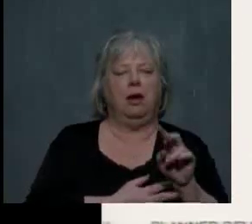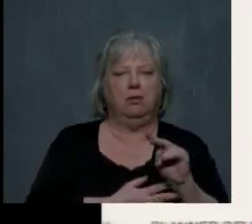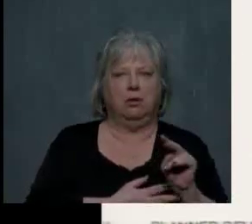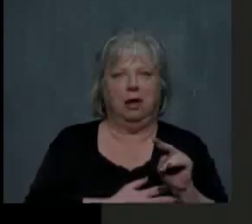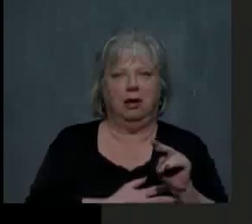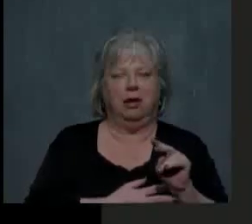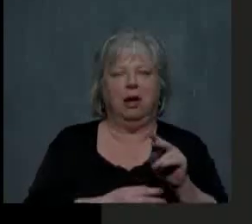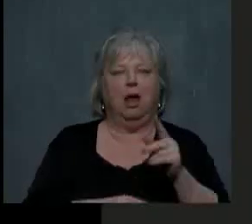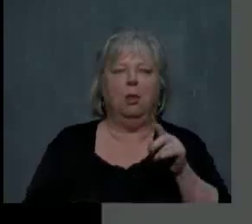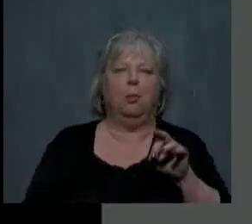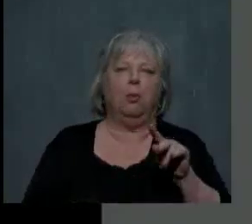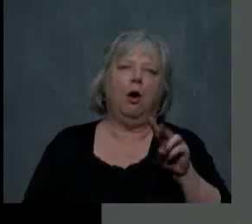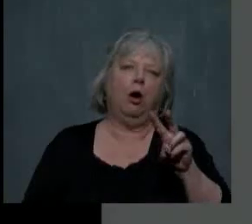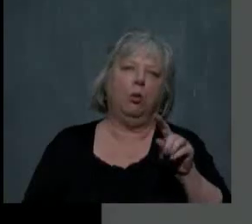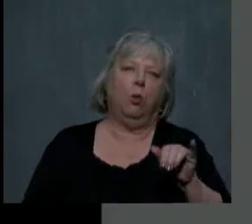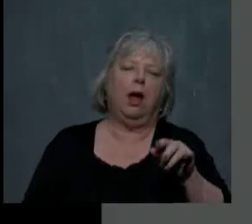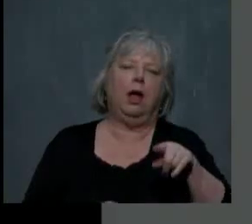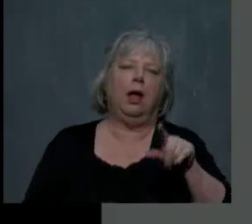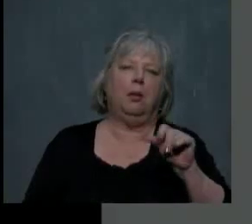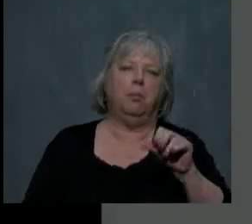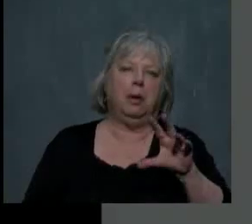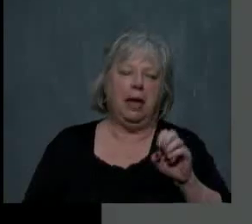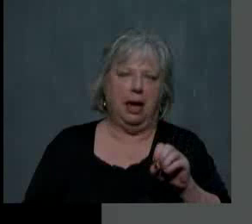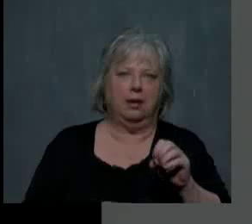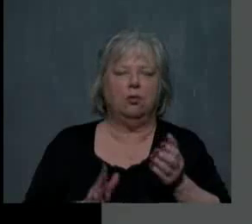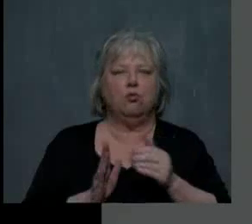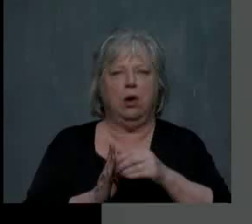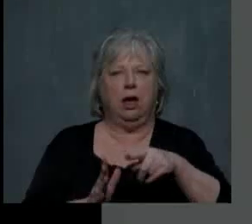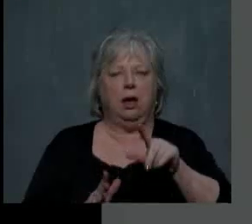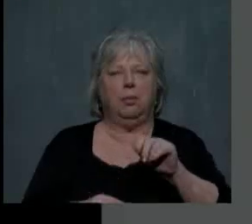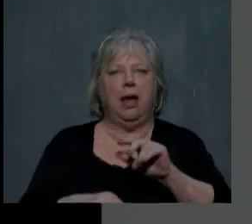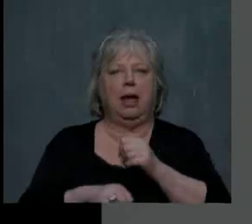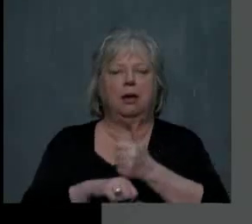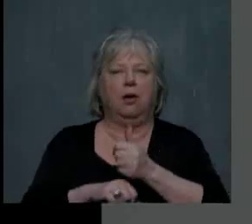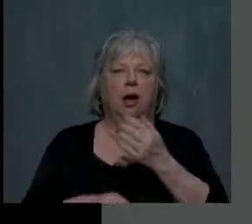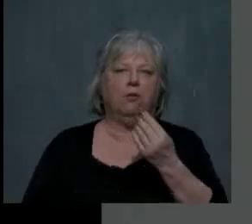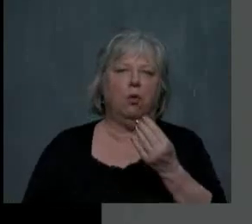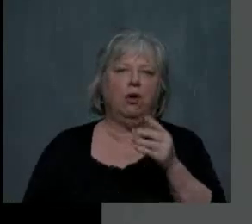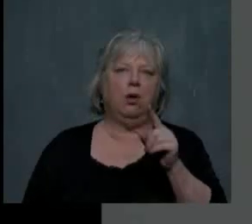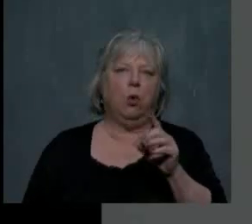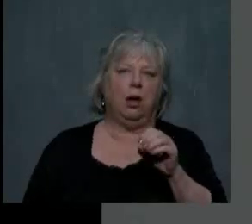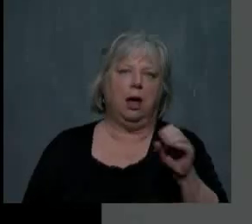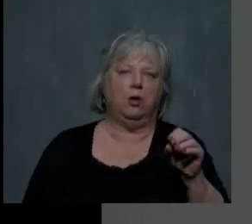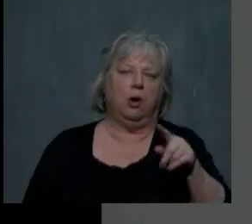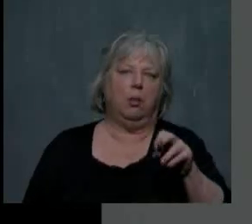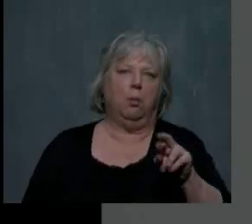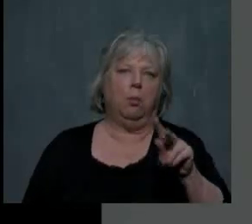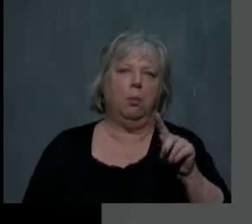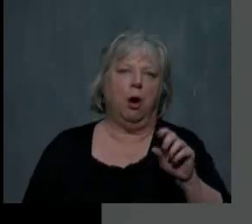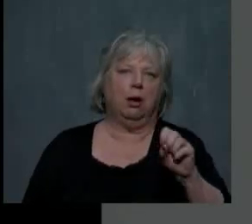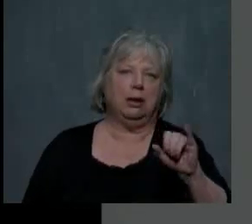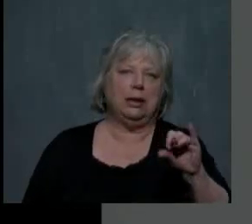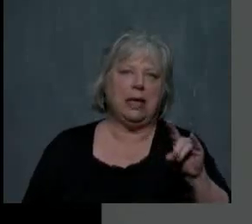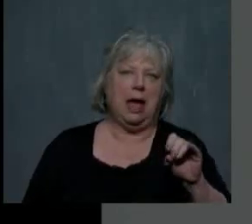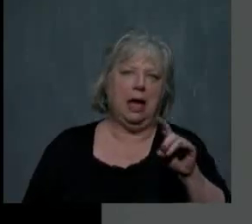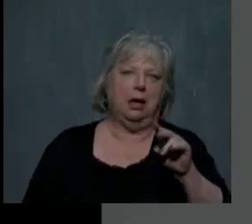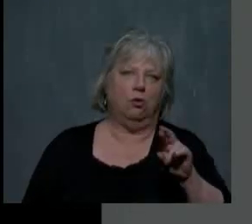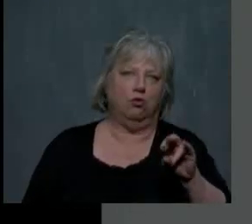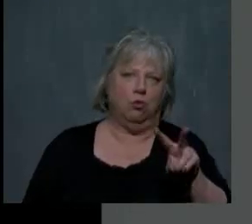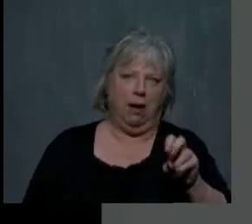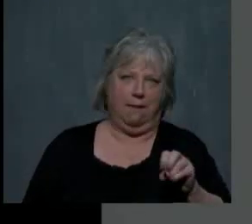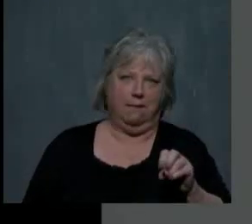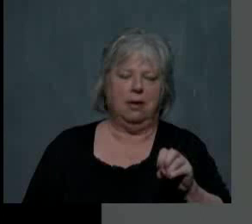S-47-N, Parkway Place Track D, replat, located at 14100 Parkside Drive. Staff recommends approval